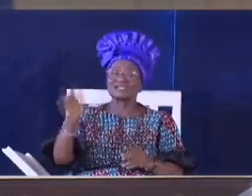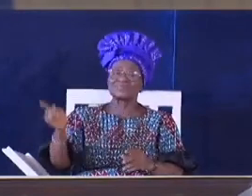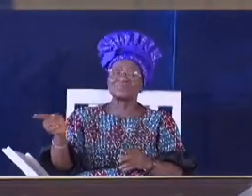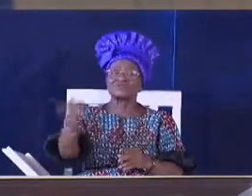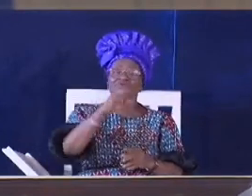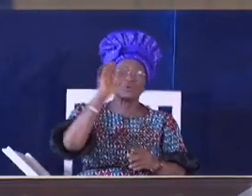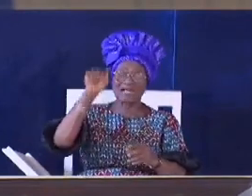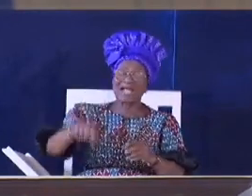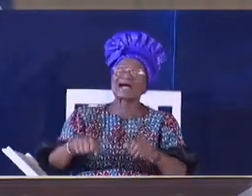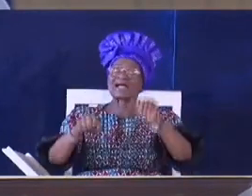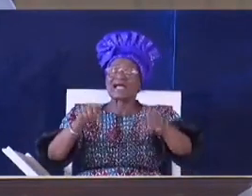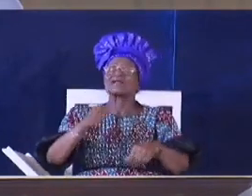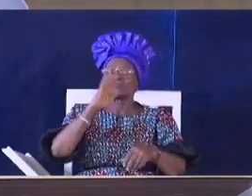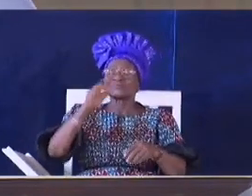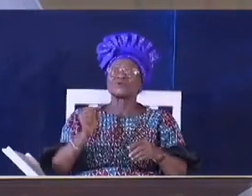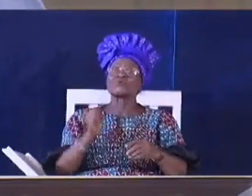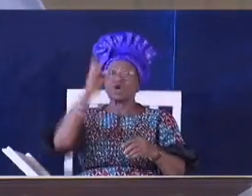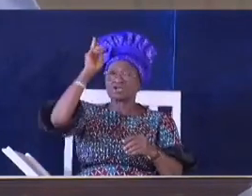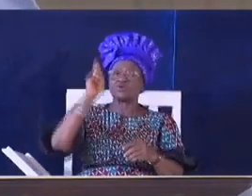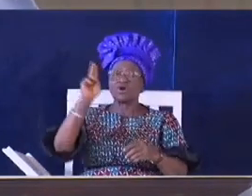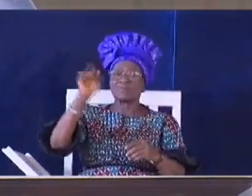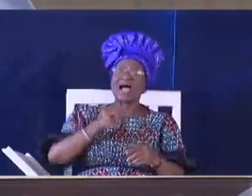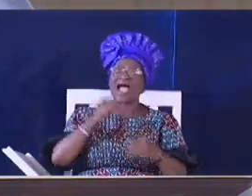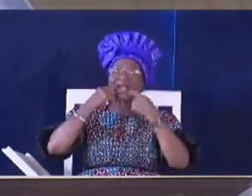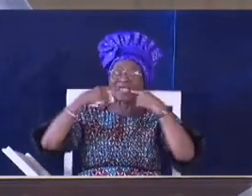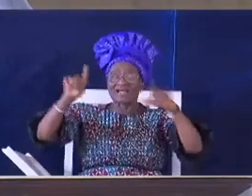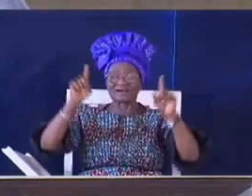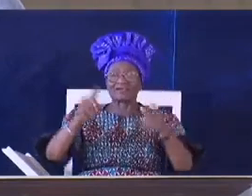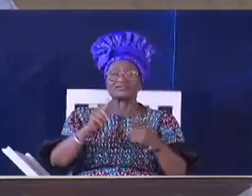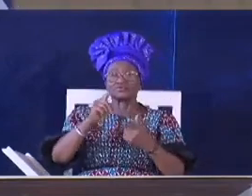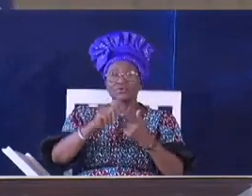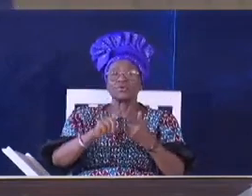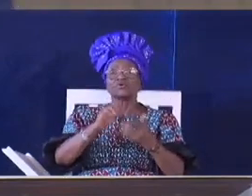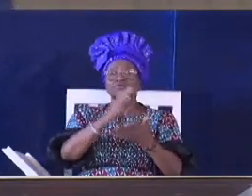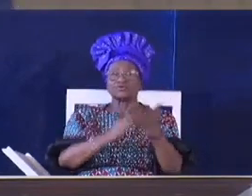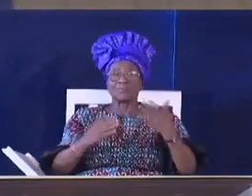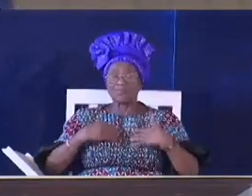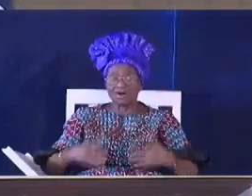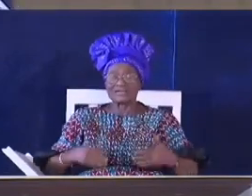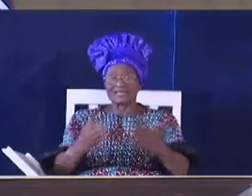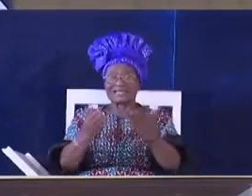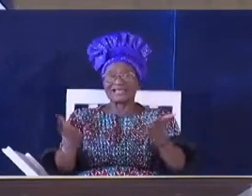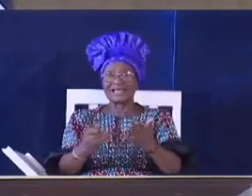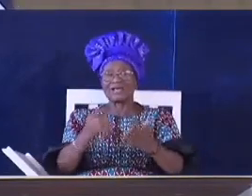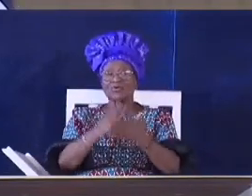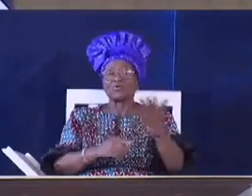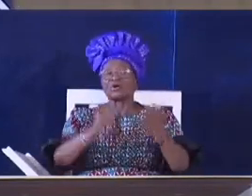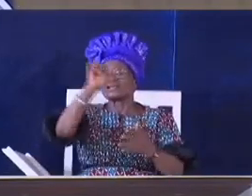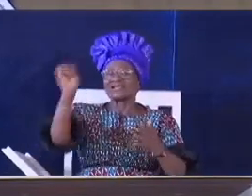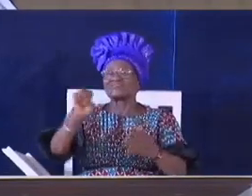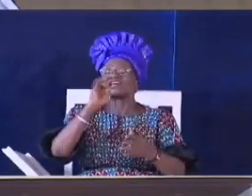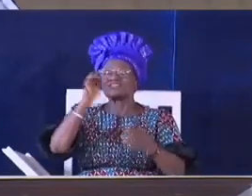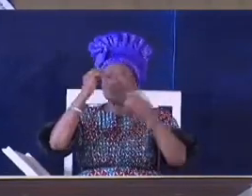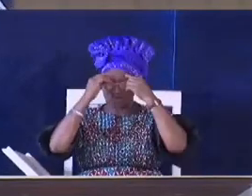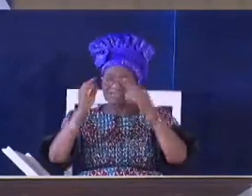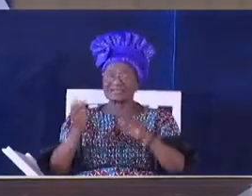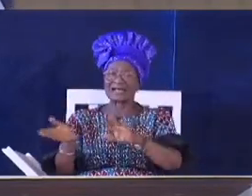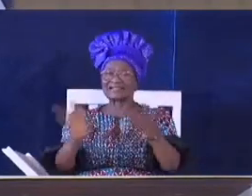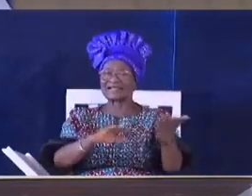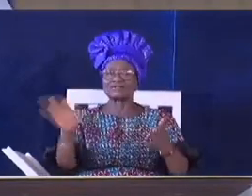here today. Whatever is considered dead, your womb, your